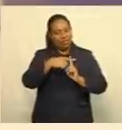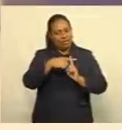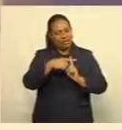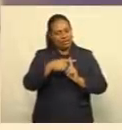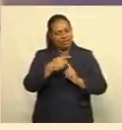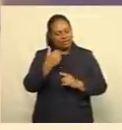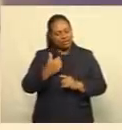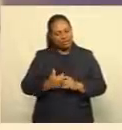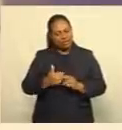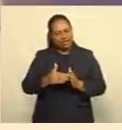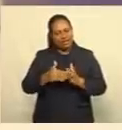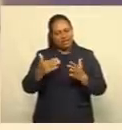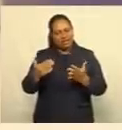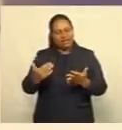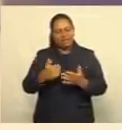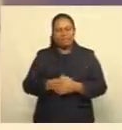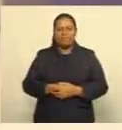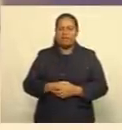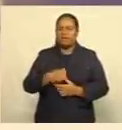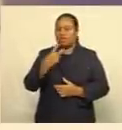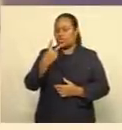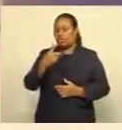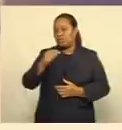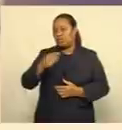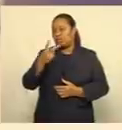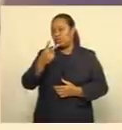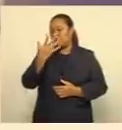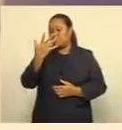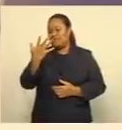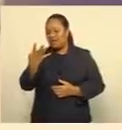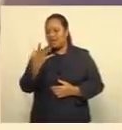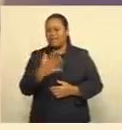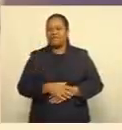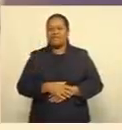to overcome the deadlock of the $2.25